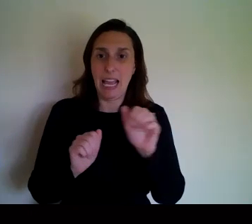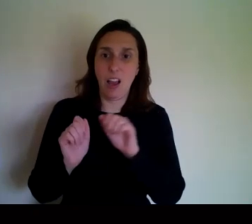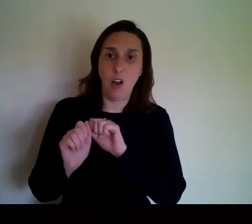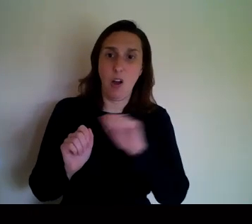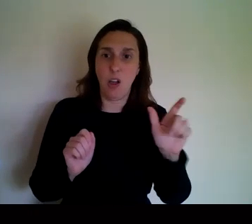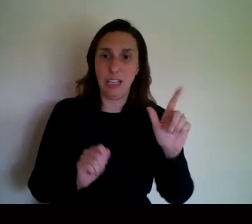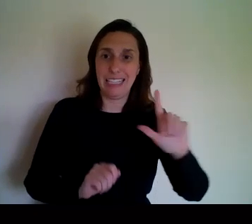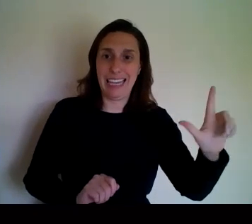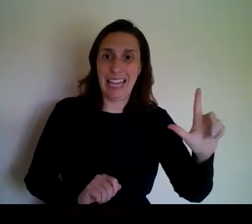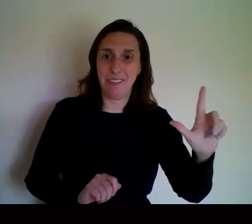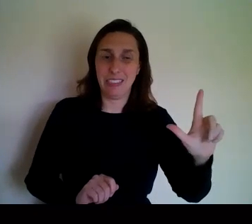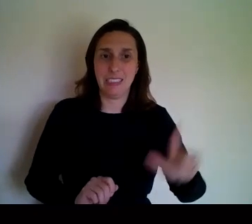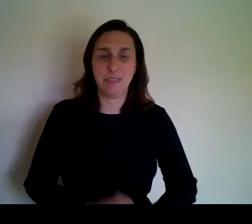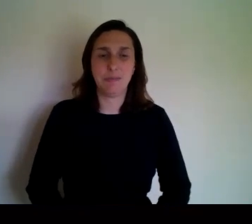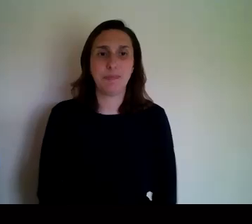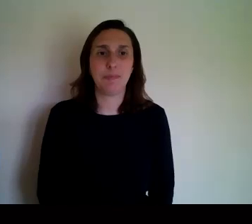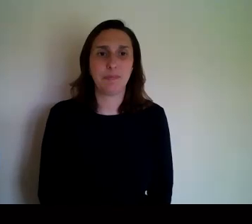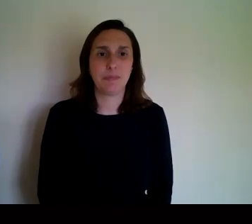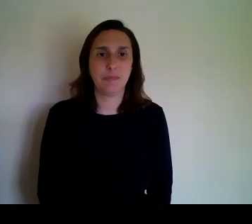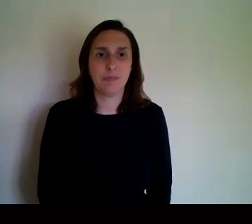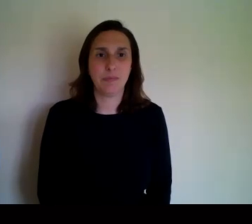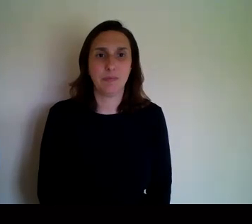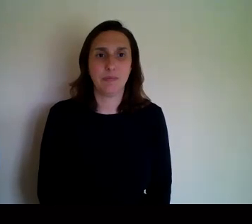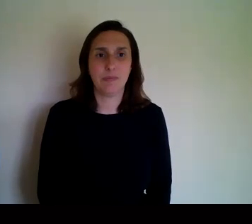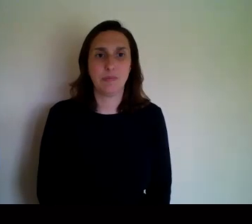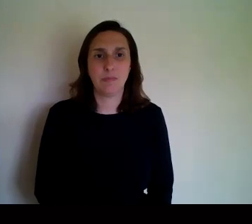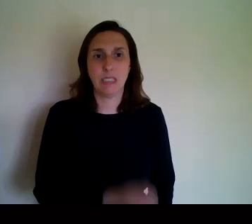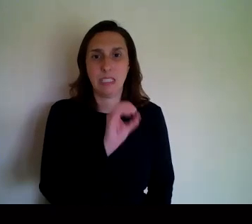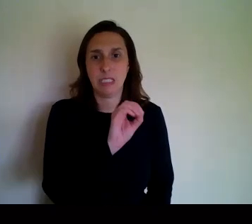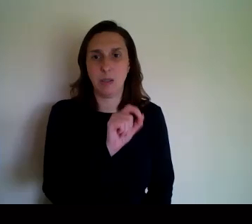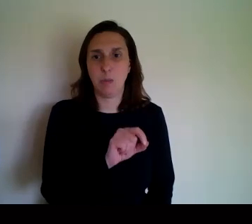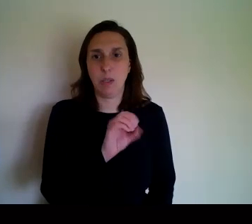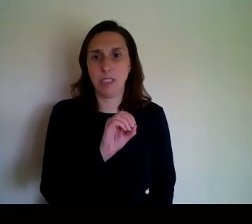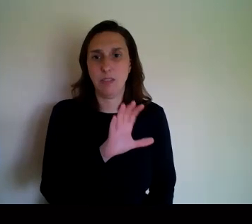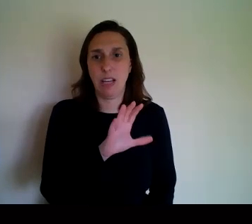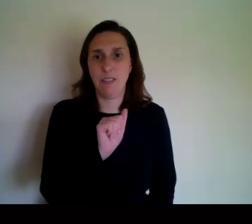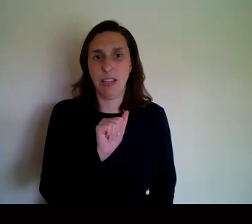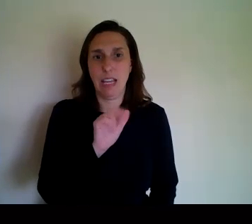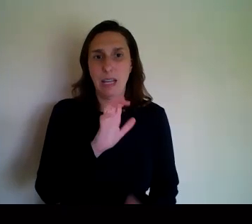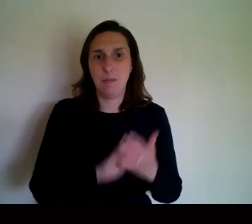0.05a minus